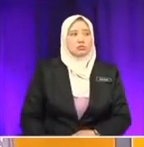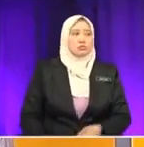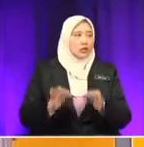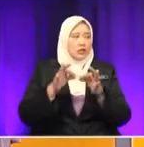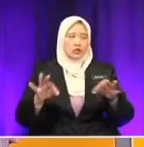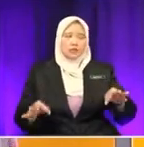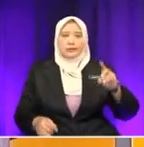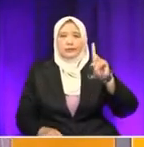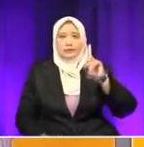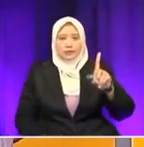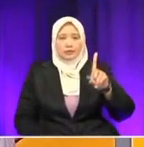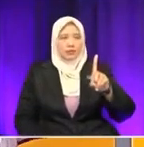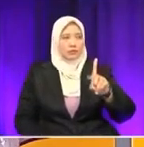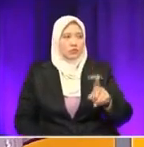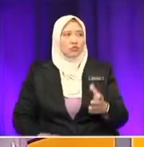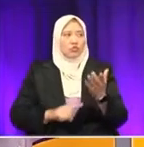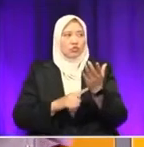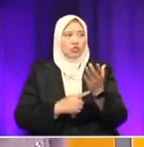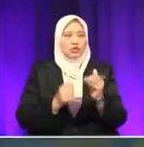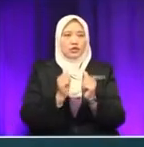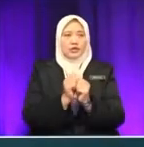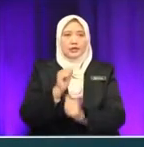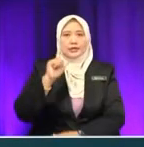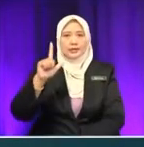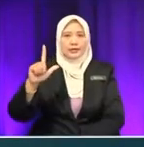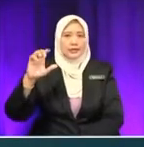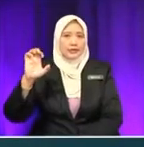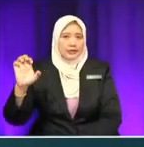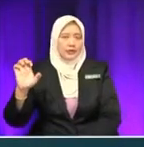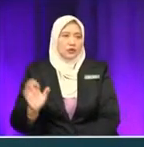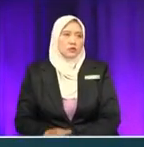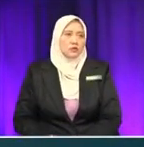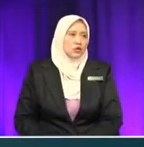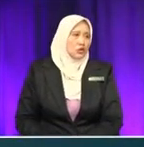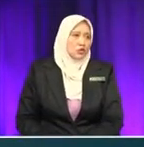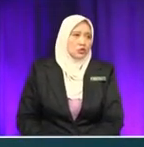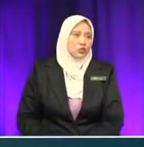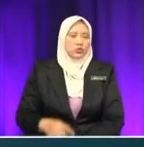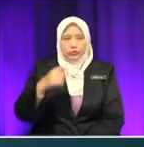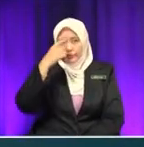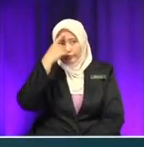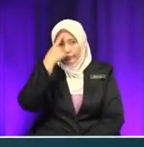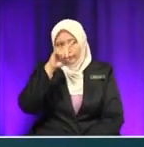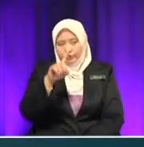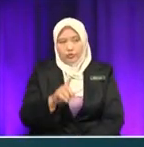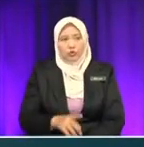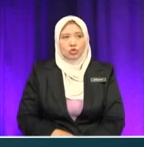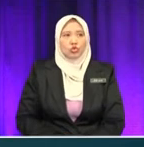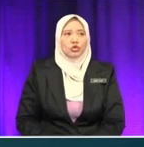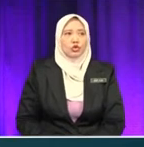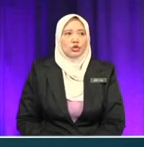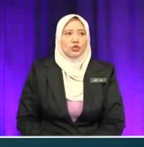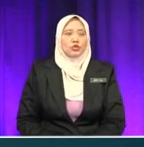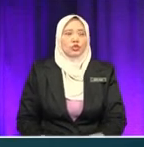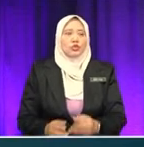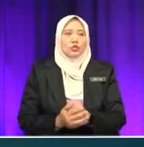L-E. Trivia. Mm-hmm. Why? Because LE will actually protect you not to be seen of your own